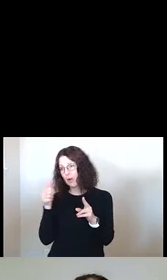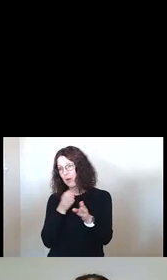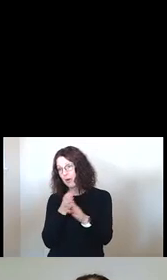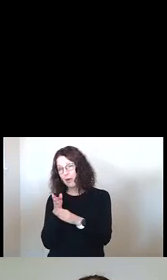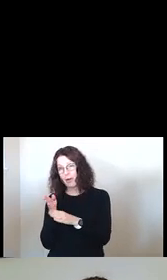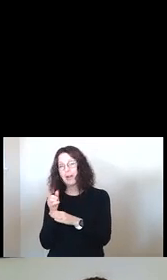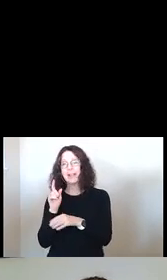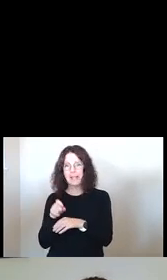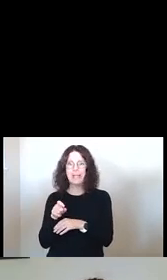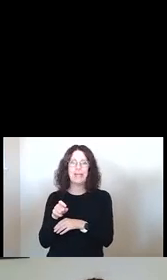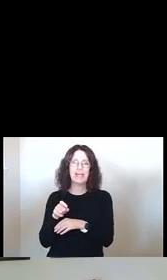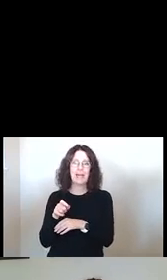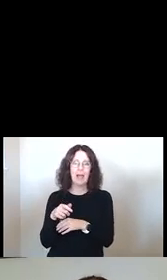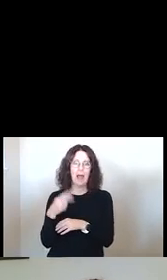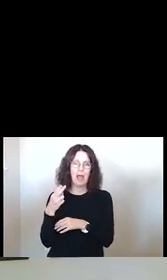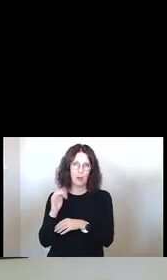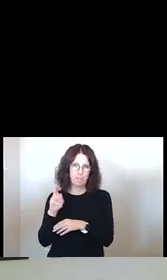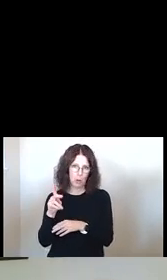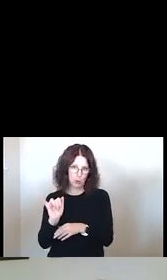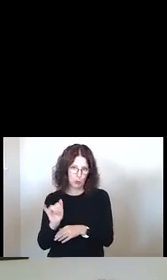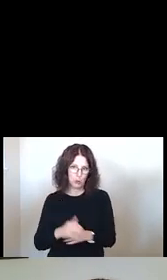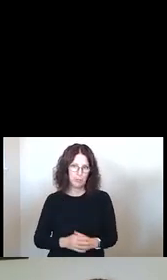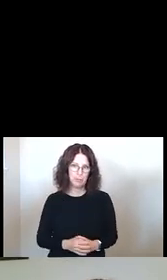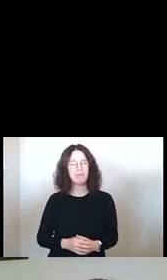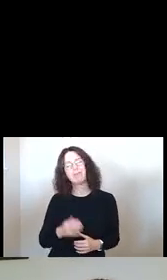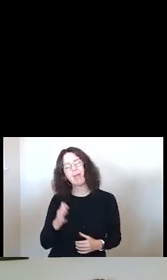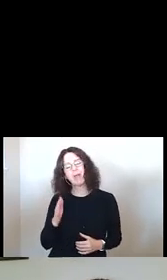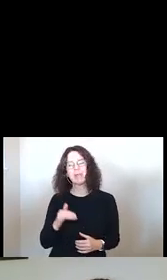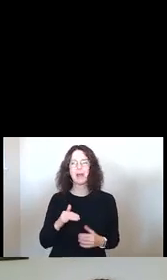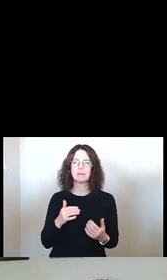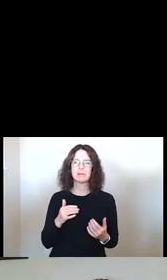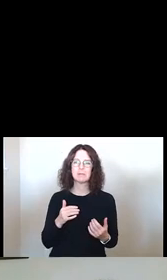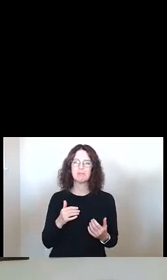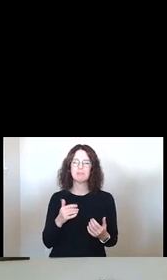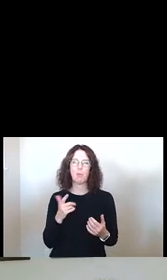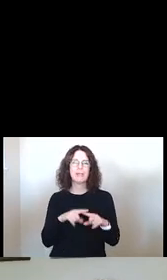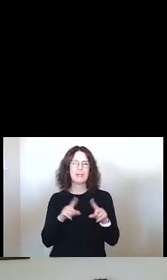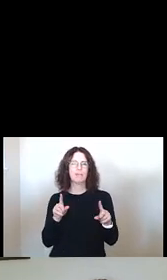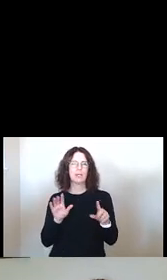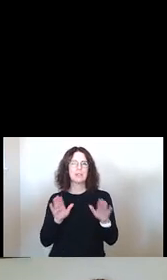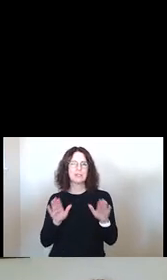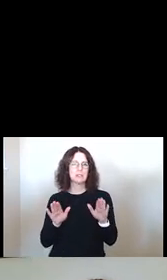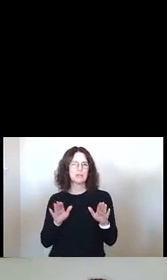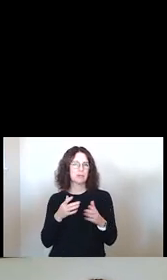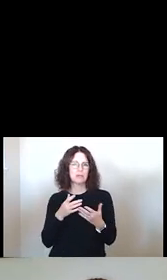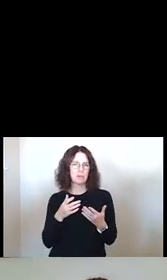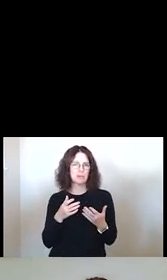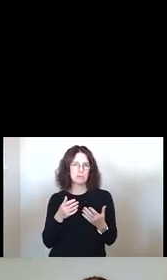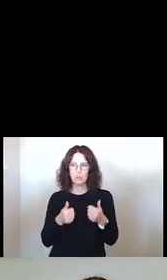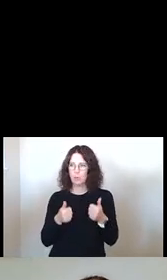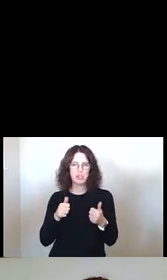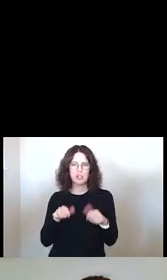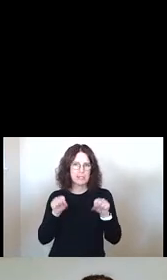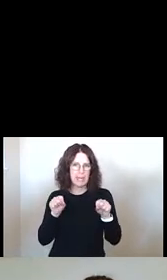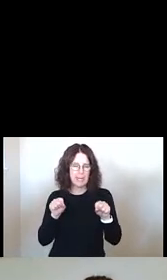would need to, so that is a primary difference in terms of, you know, what you're taking. The reason you